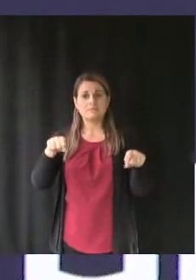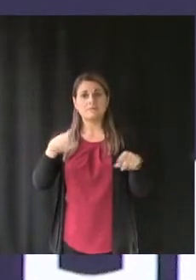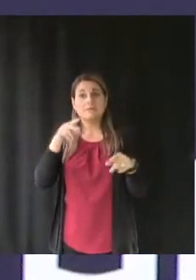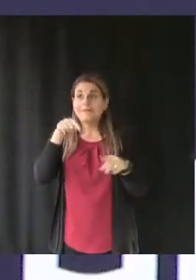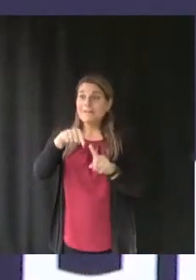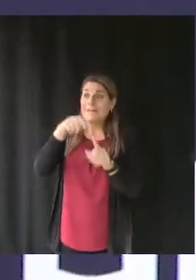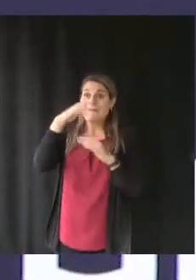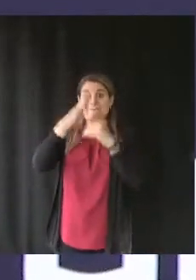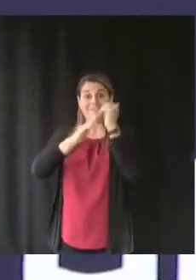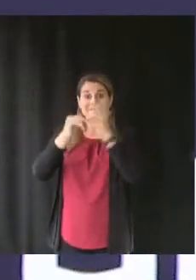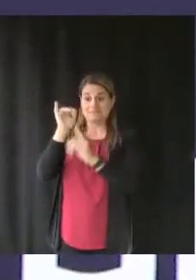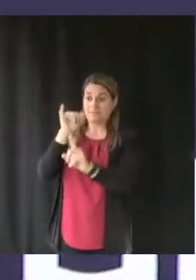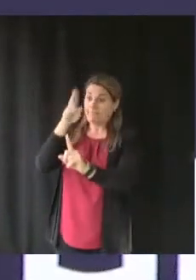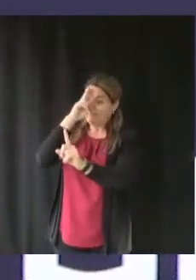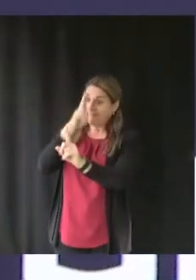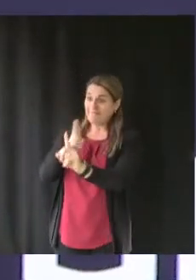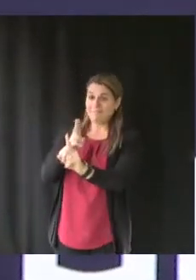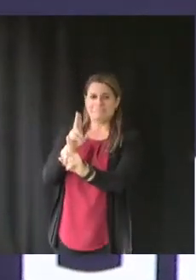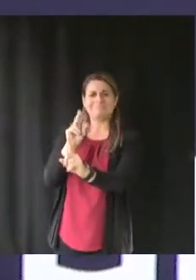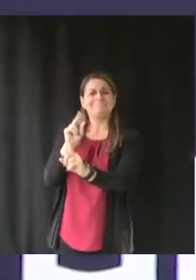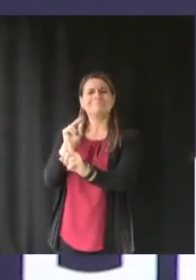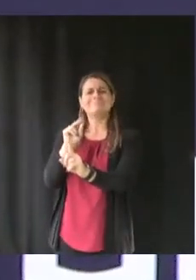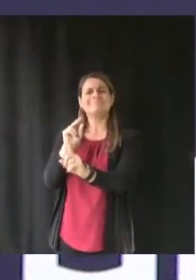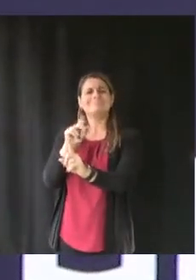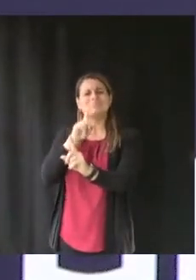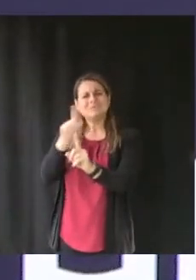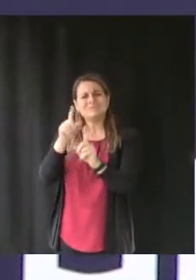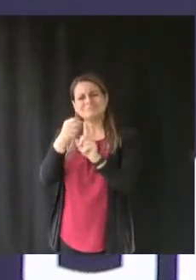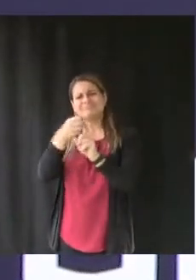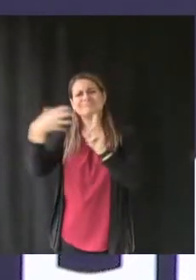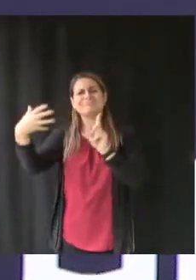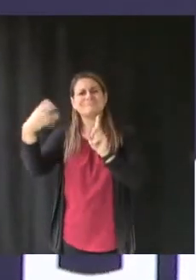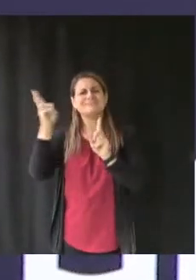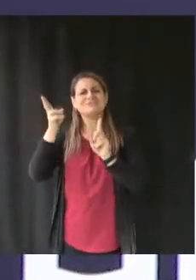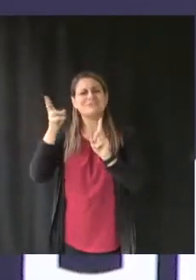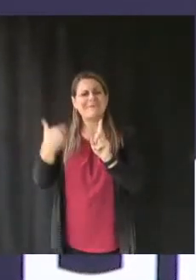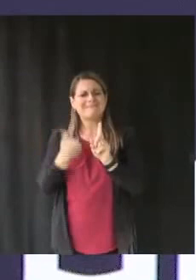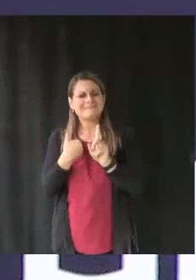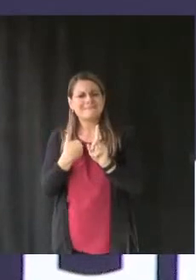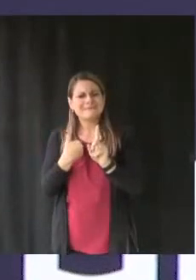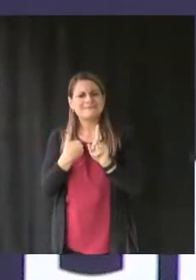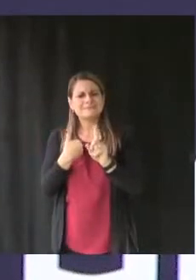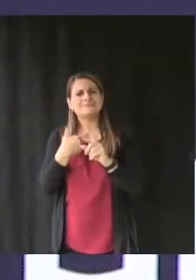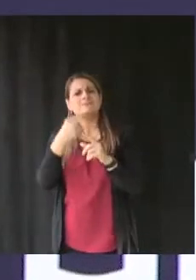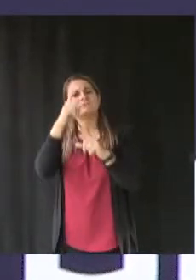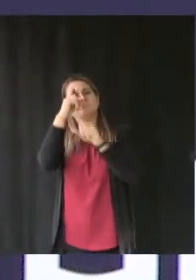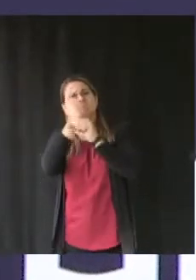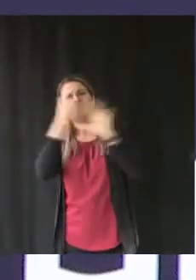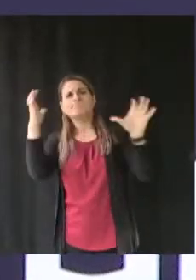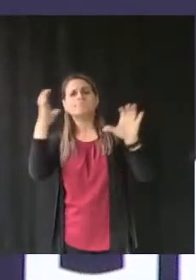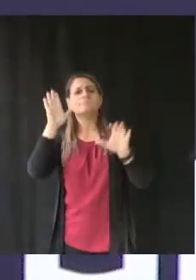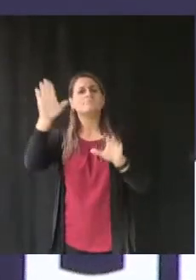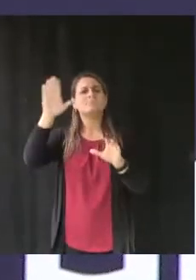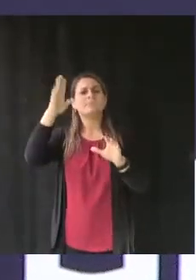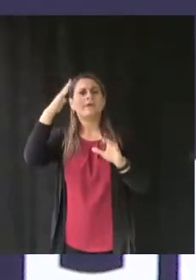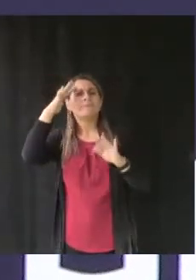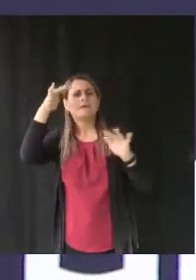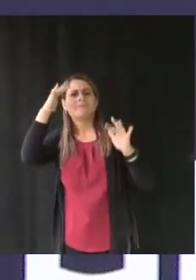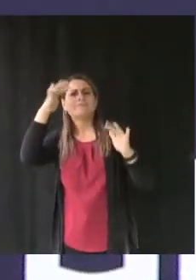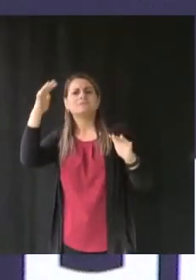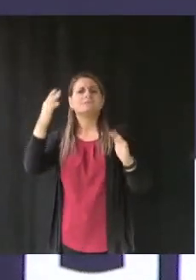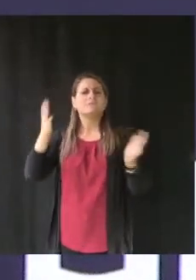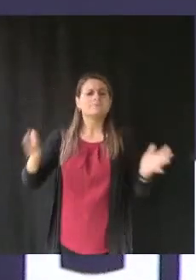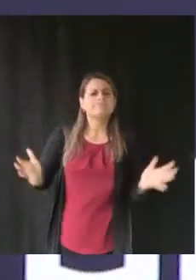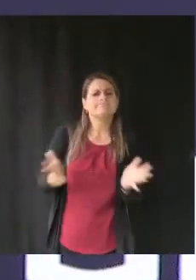is about something bigger than that. It's about a mission. The mission of the Dodd Center is to promote, nurture, and